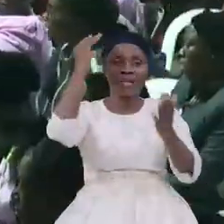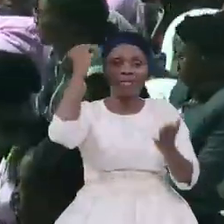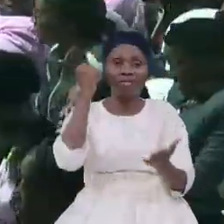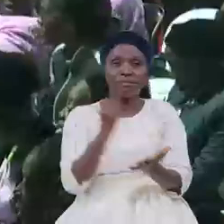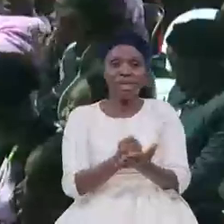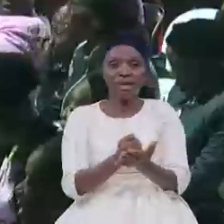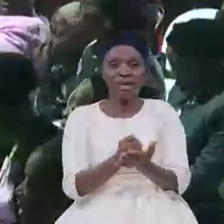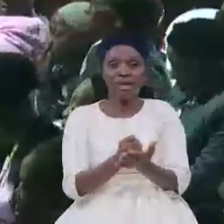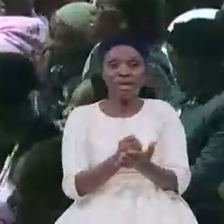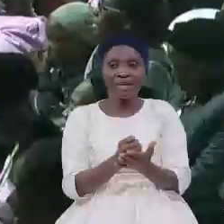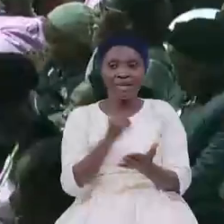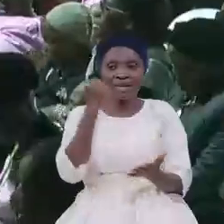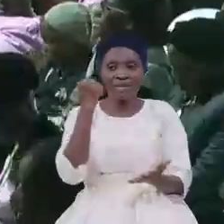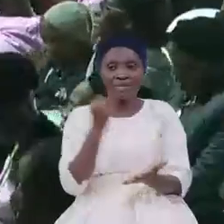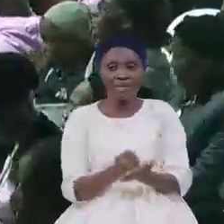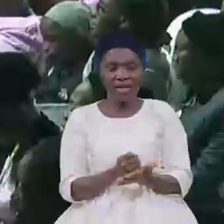Amen.